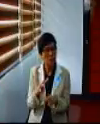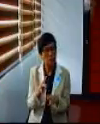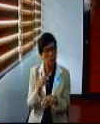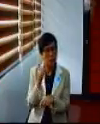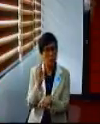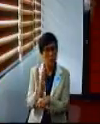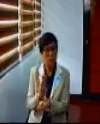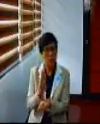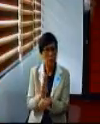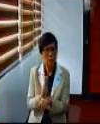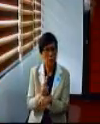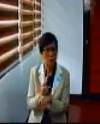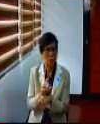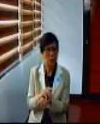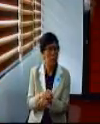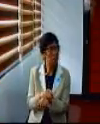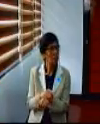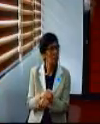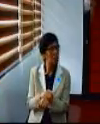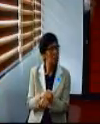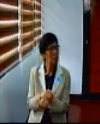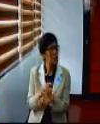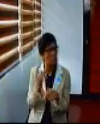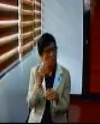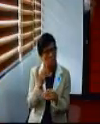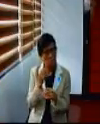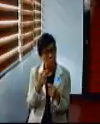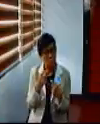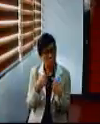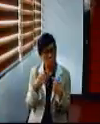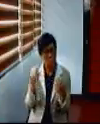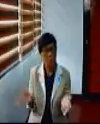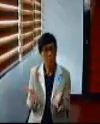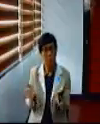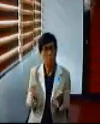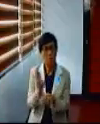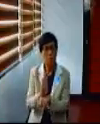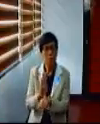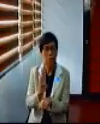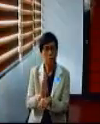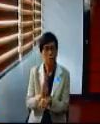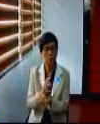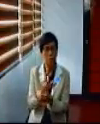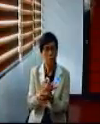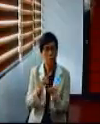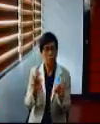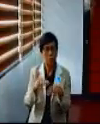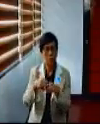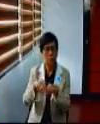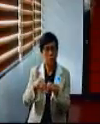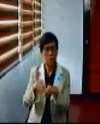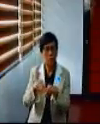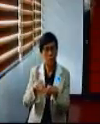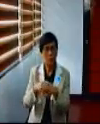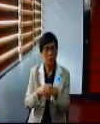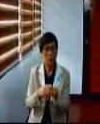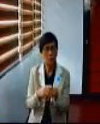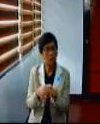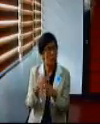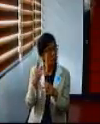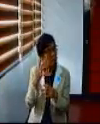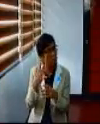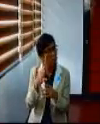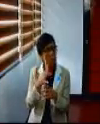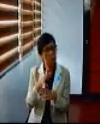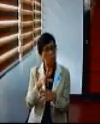Commerce, often believe that their responsibility is to encourage business and free market, and don't feel that they are bound by